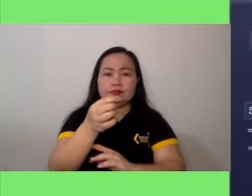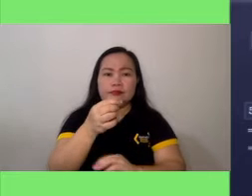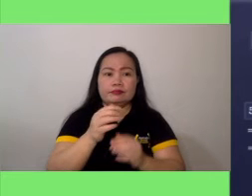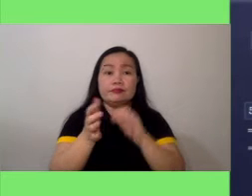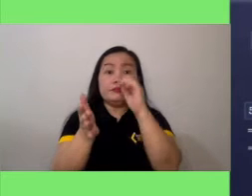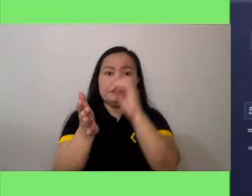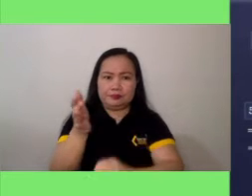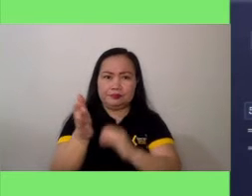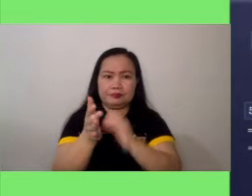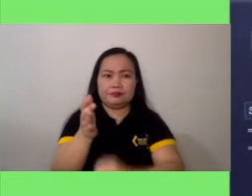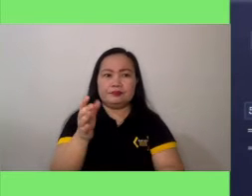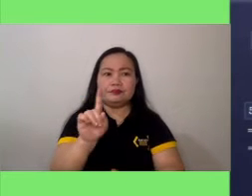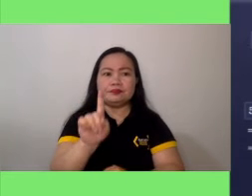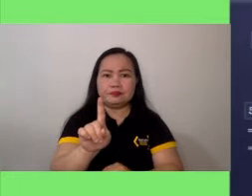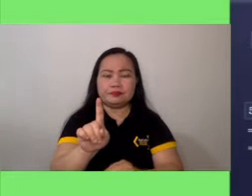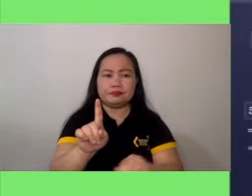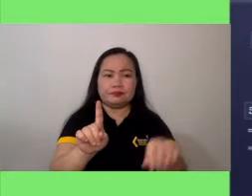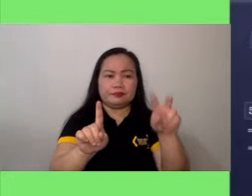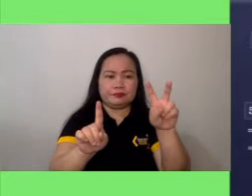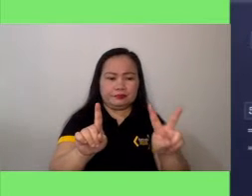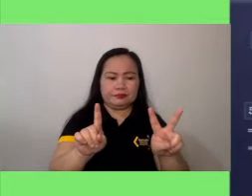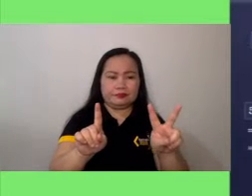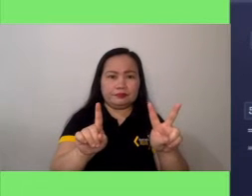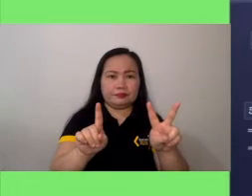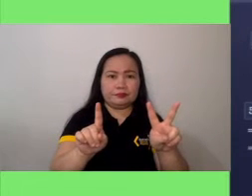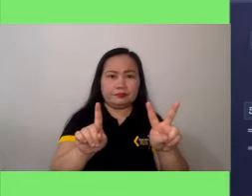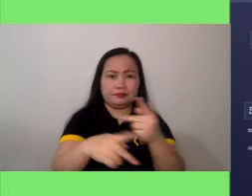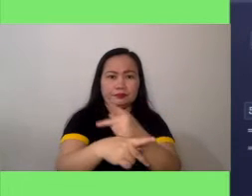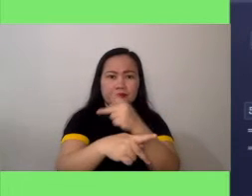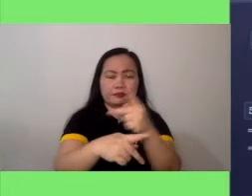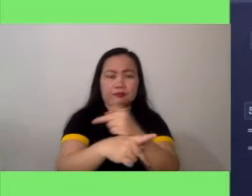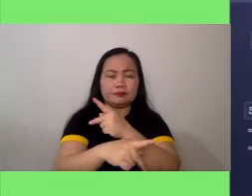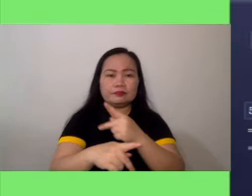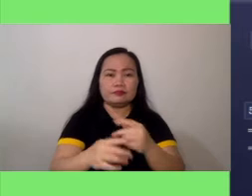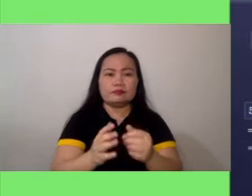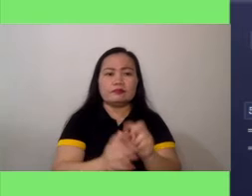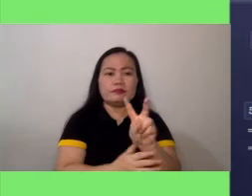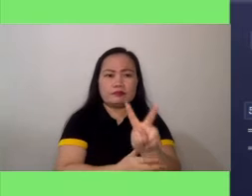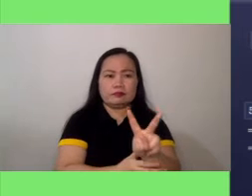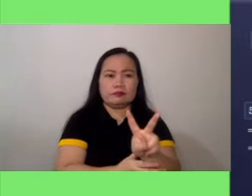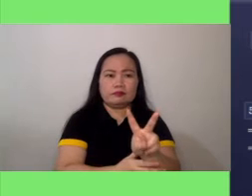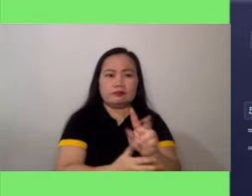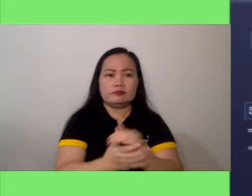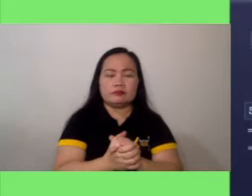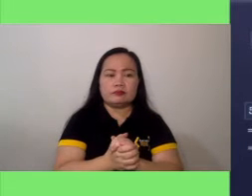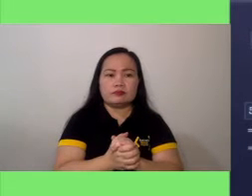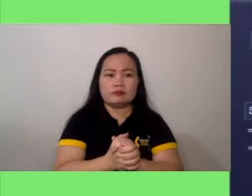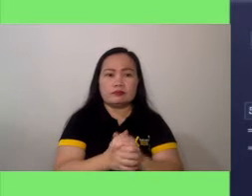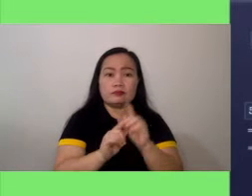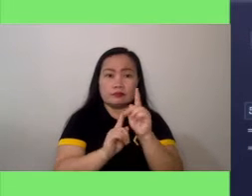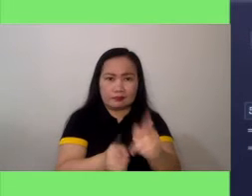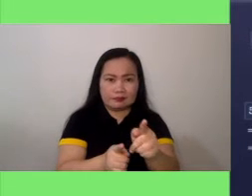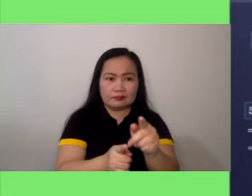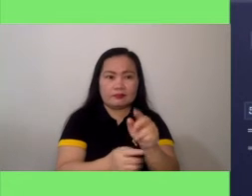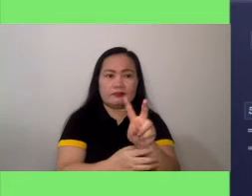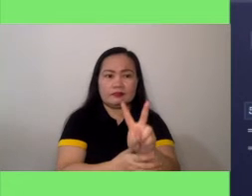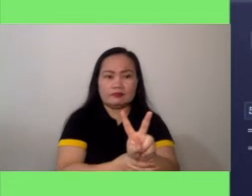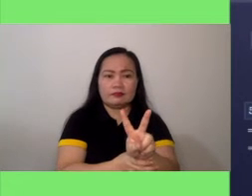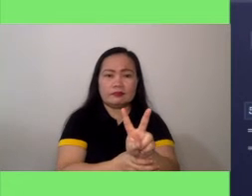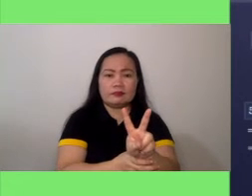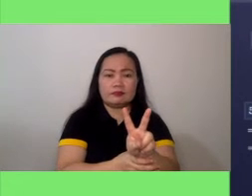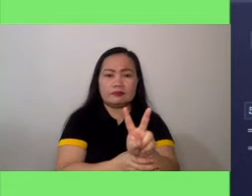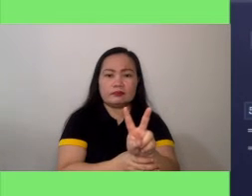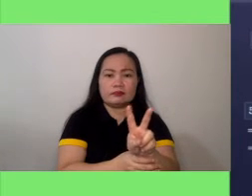positive 1. So, copy lang po natin to. Okay? So, unahin natin nasa loob. 3 plus negative 2, that is positive 1. And